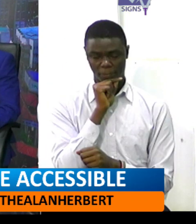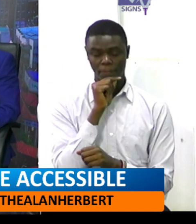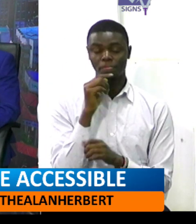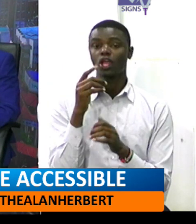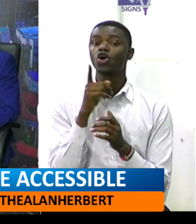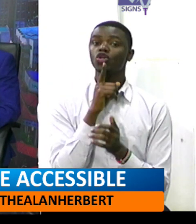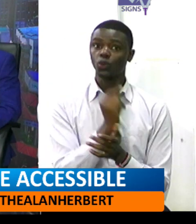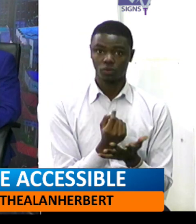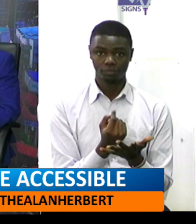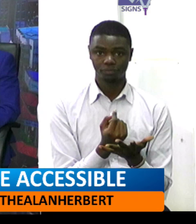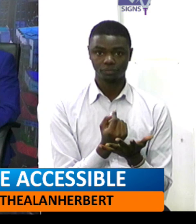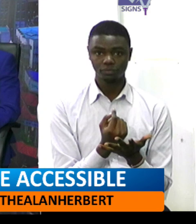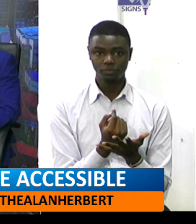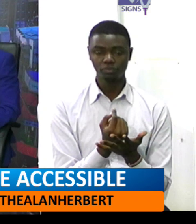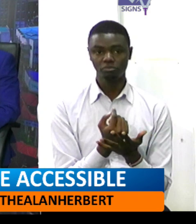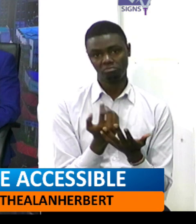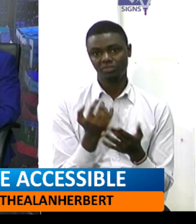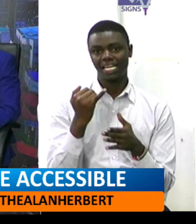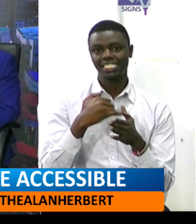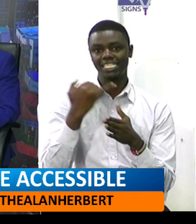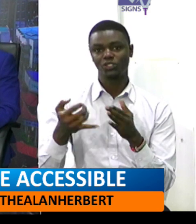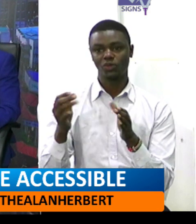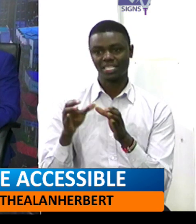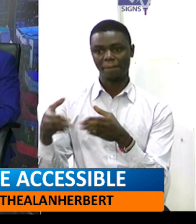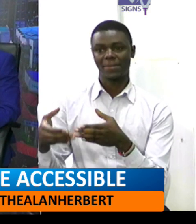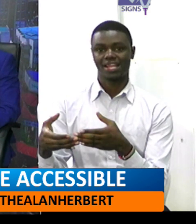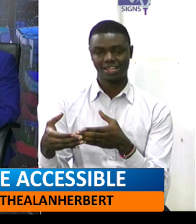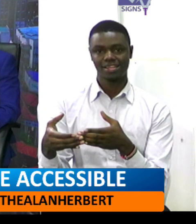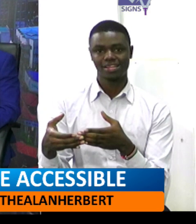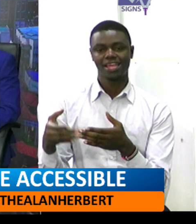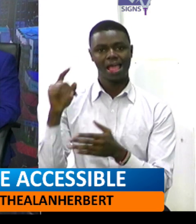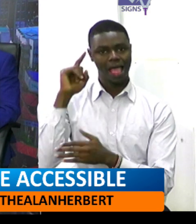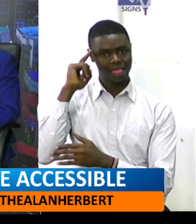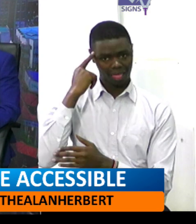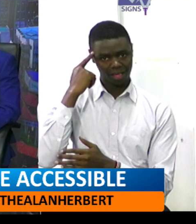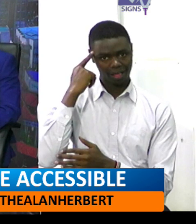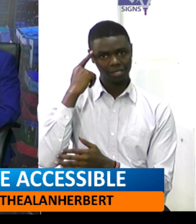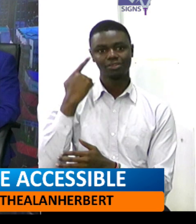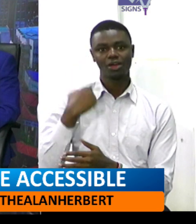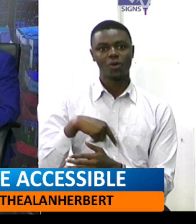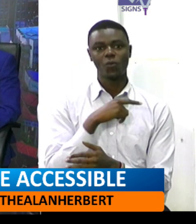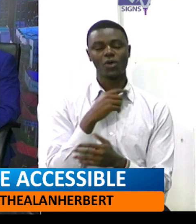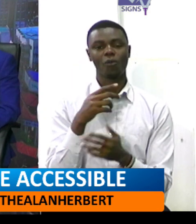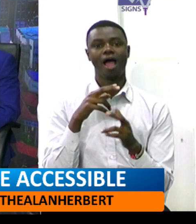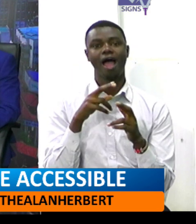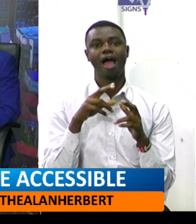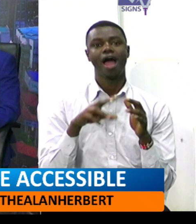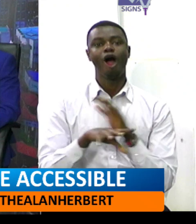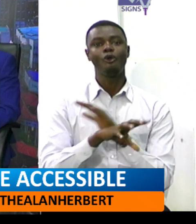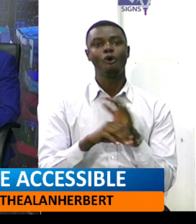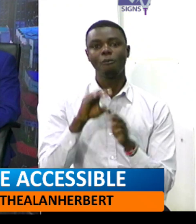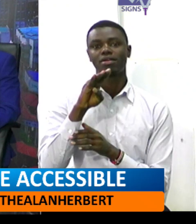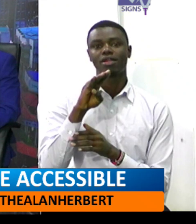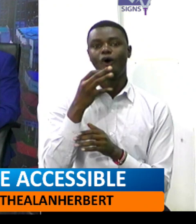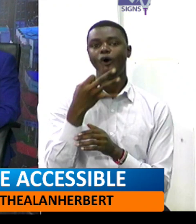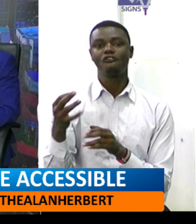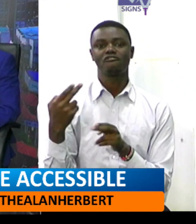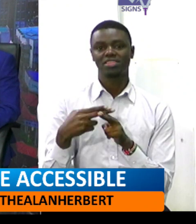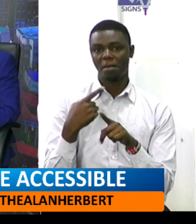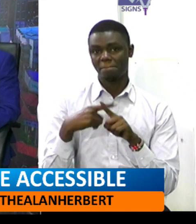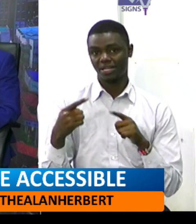So as an insurance company, I think we were robbed of the name Jubilee. Yeah. But we are